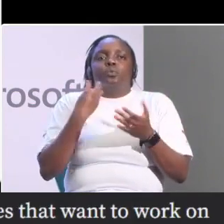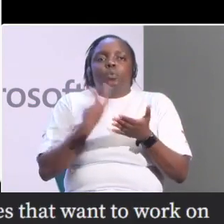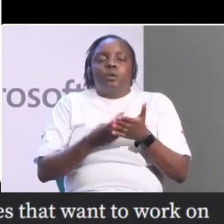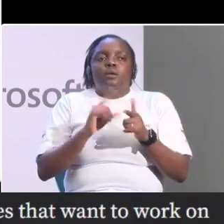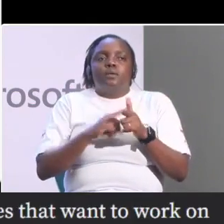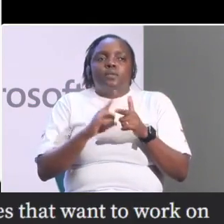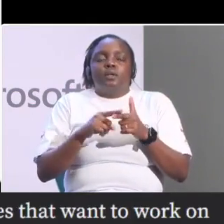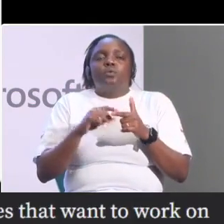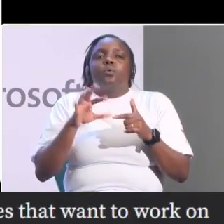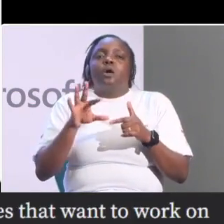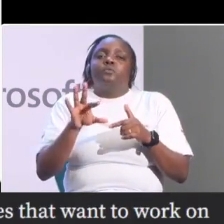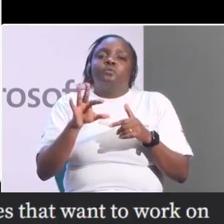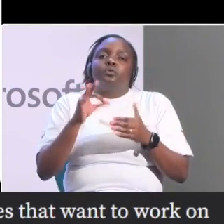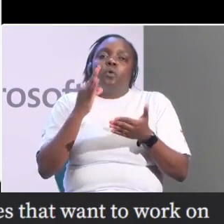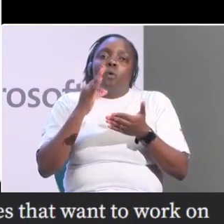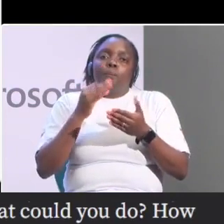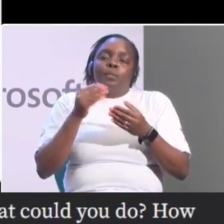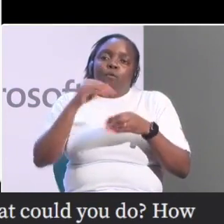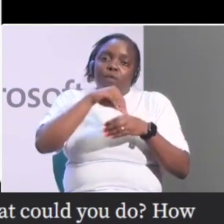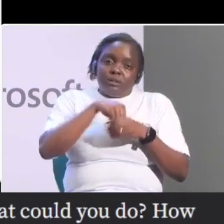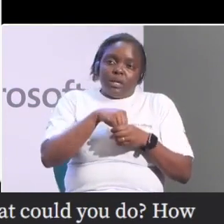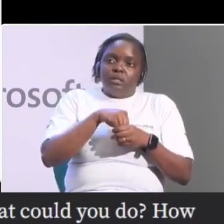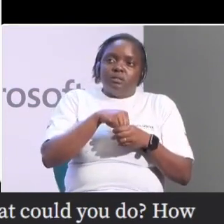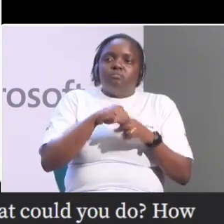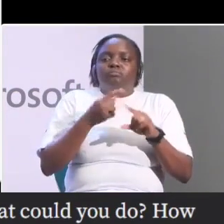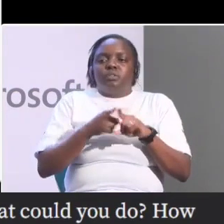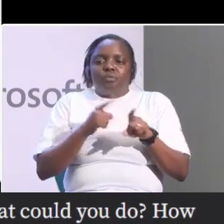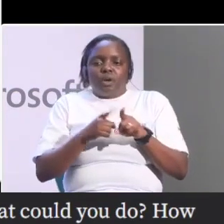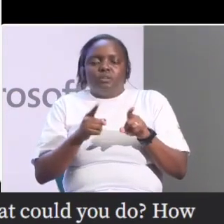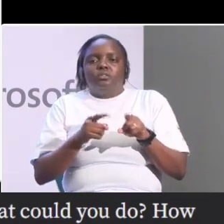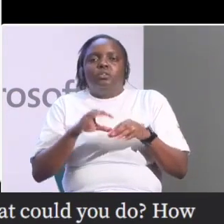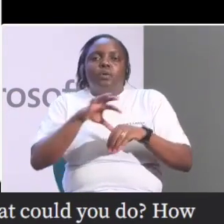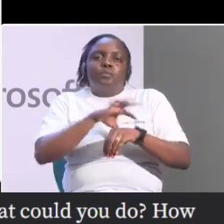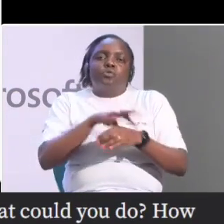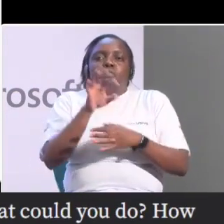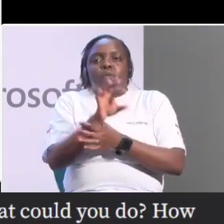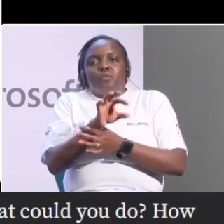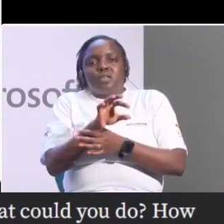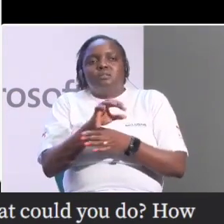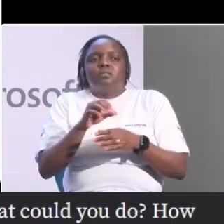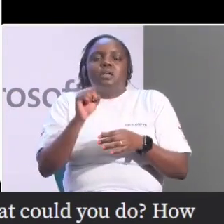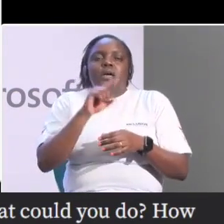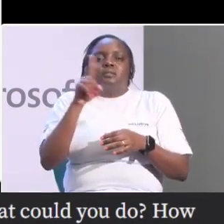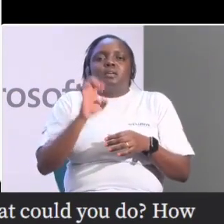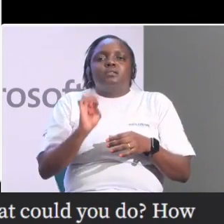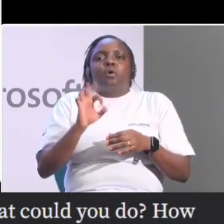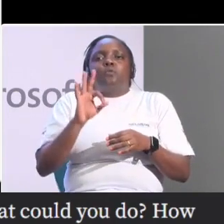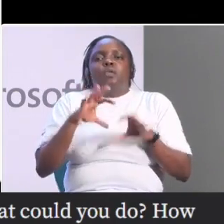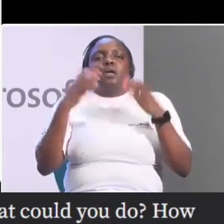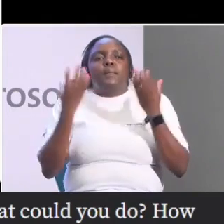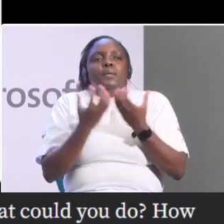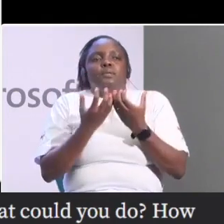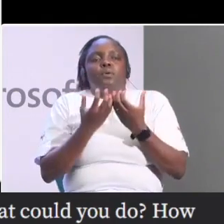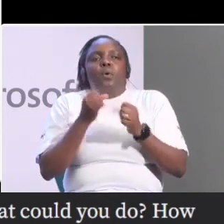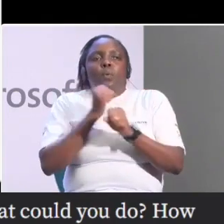Then you have to factor in different sectors, different geographies, different sized companies. So what